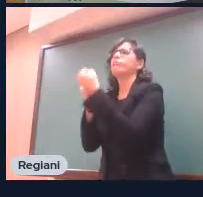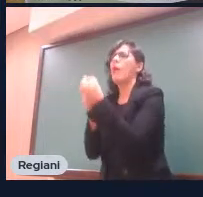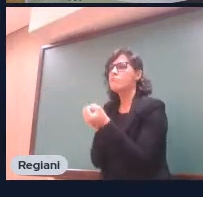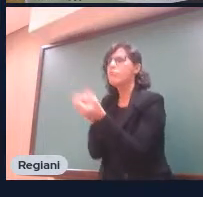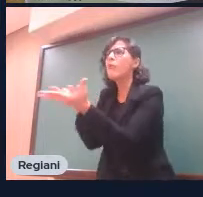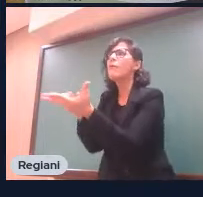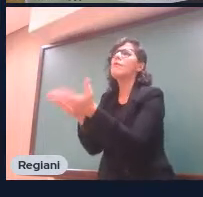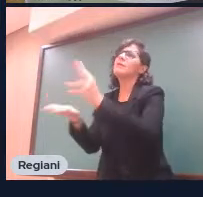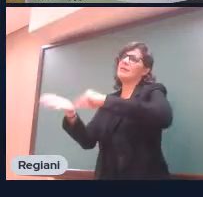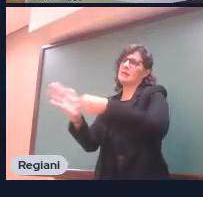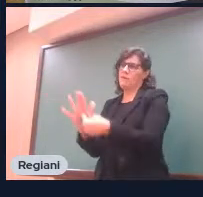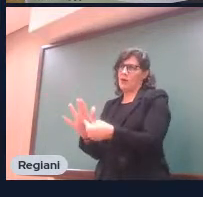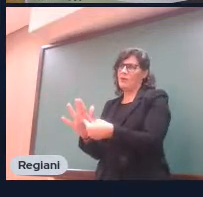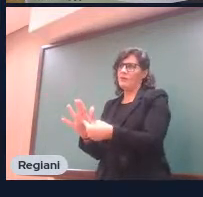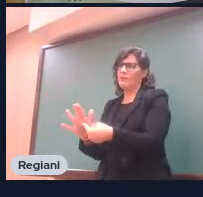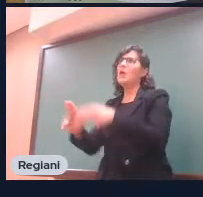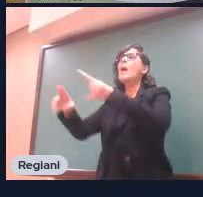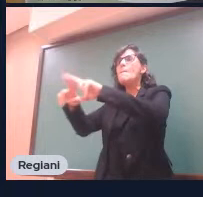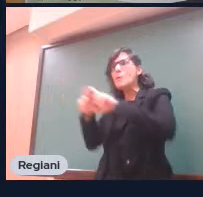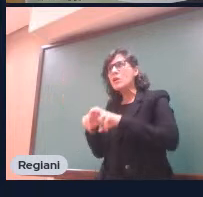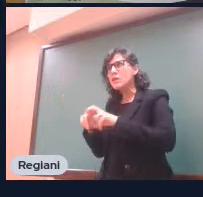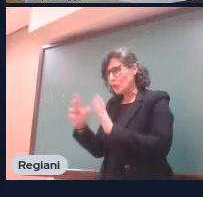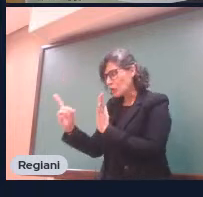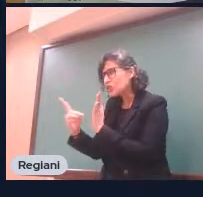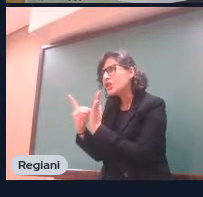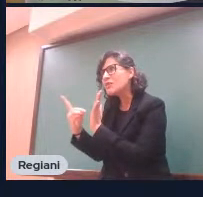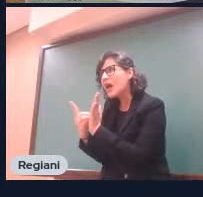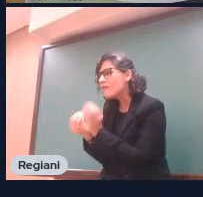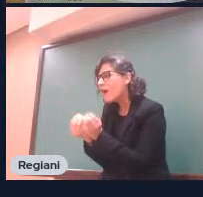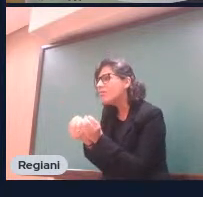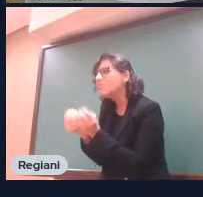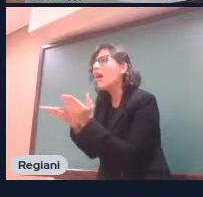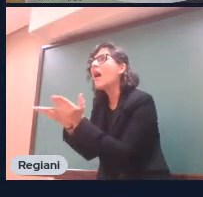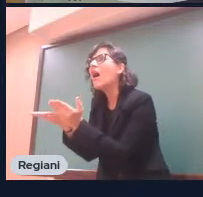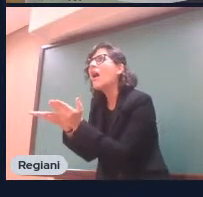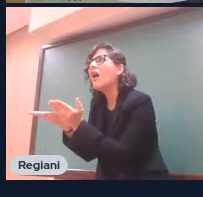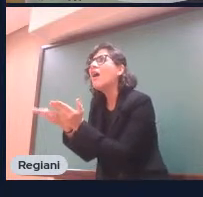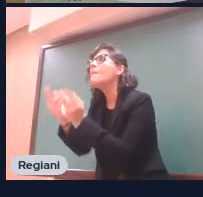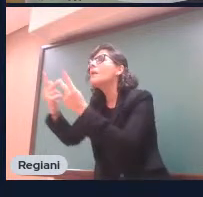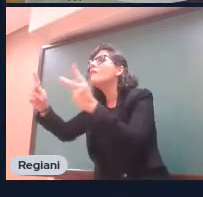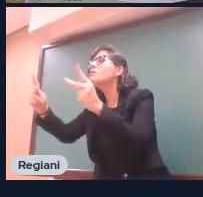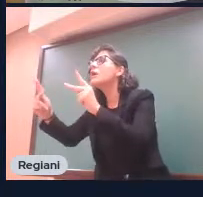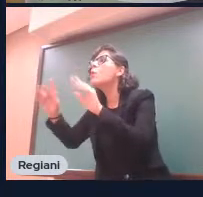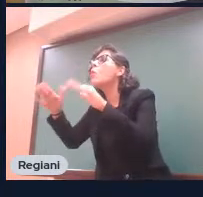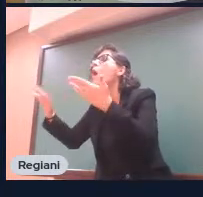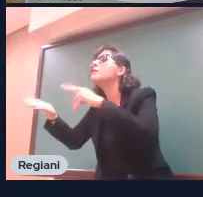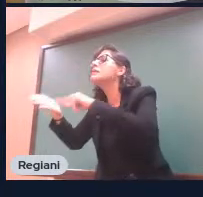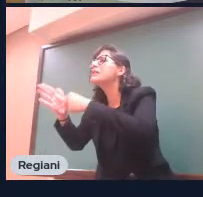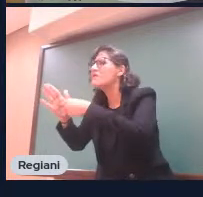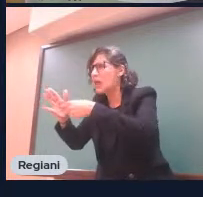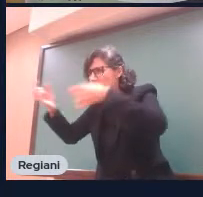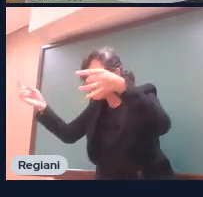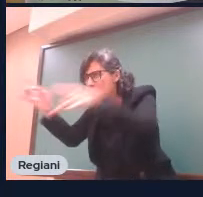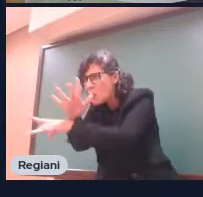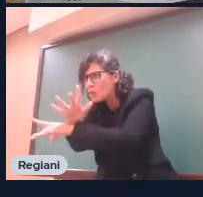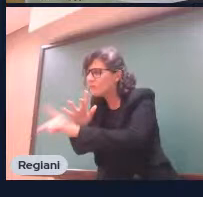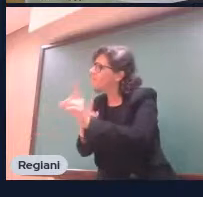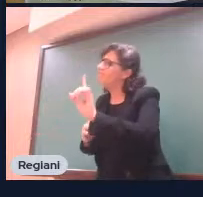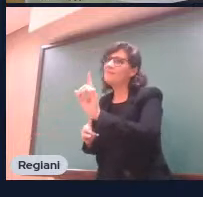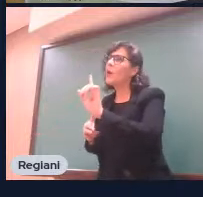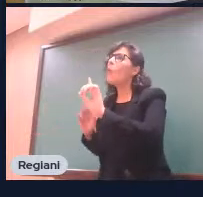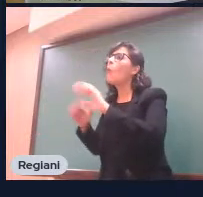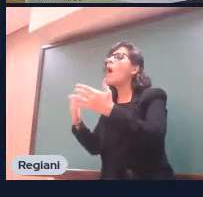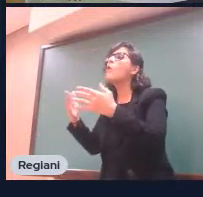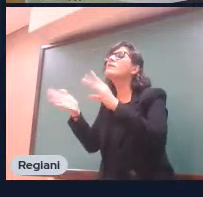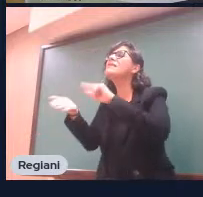show uses only, because that's all you need. And it will then map meaning onto